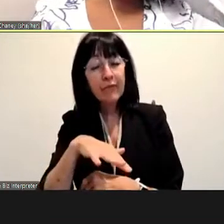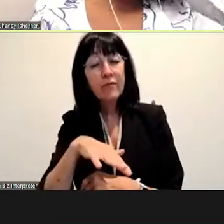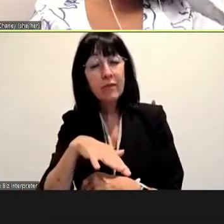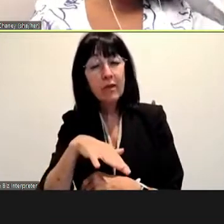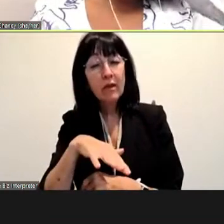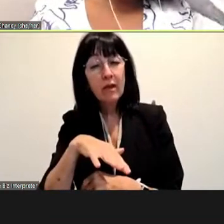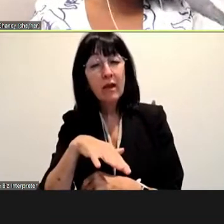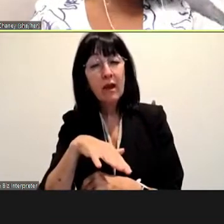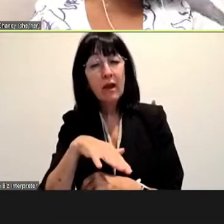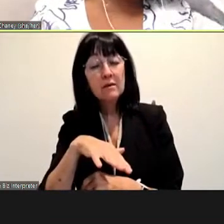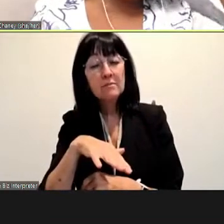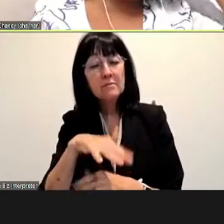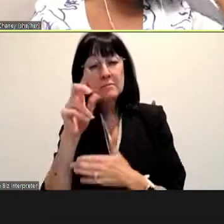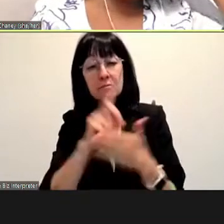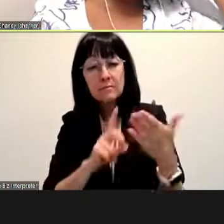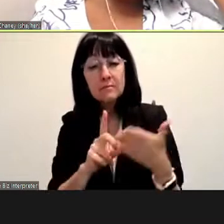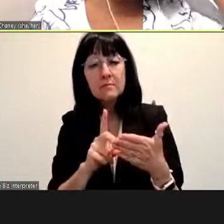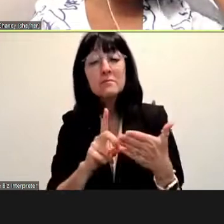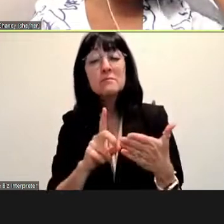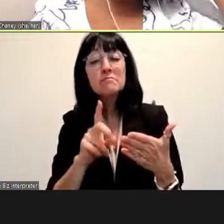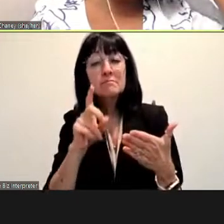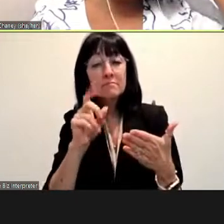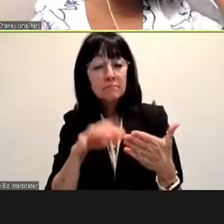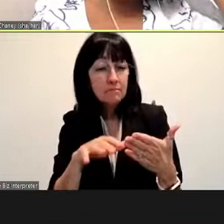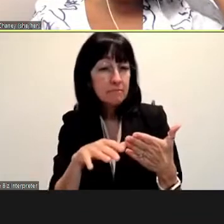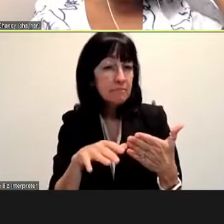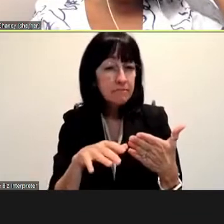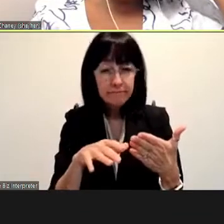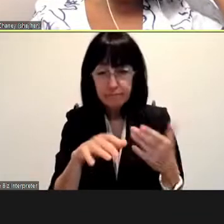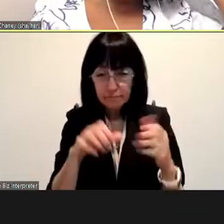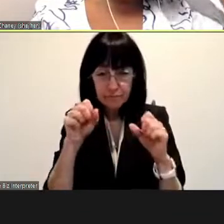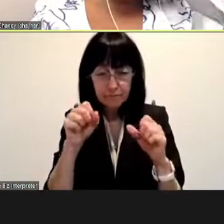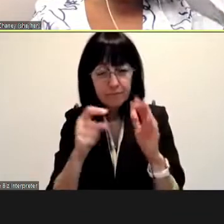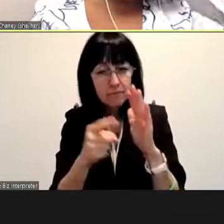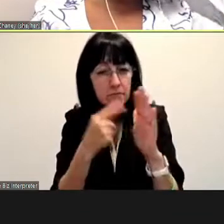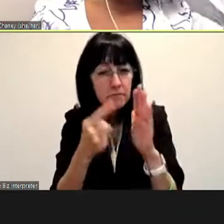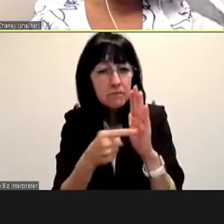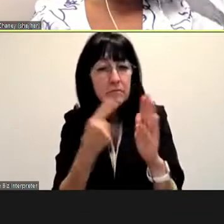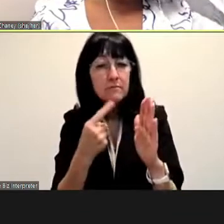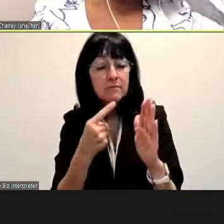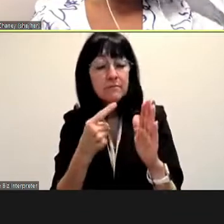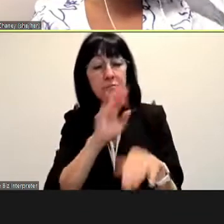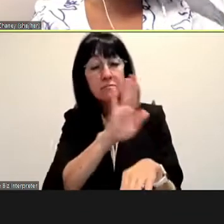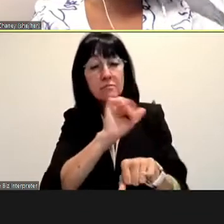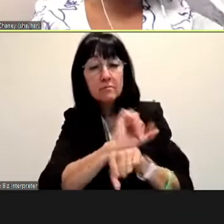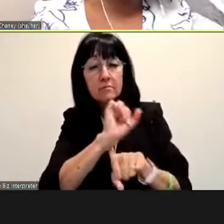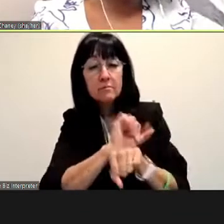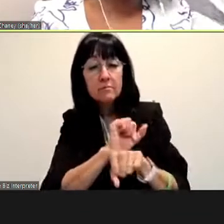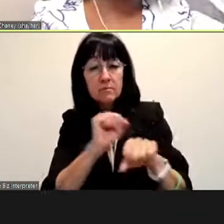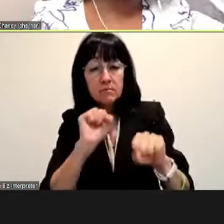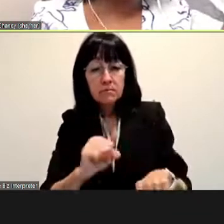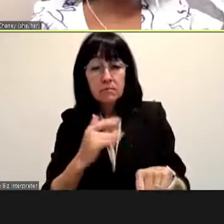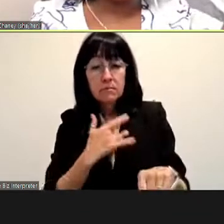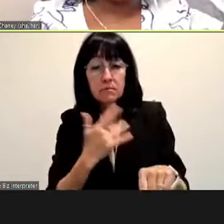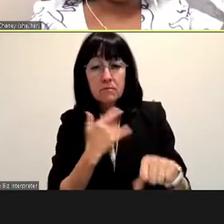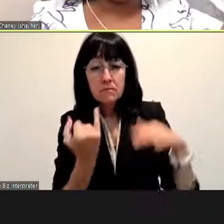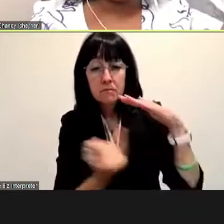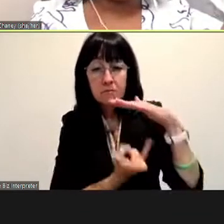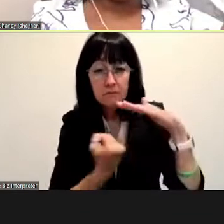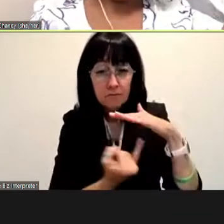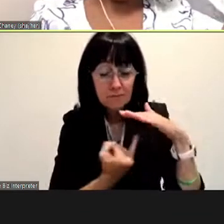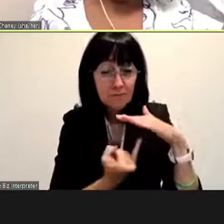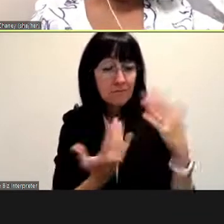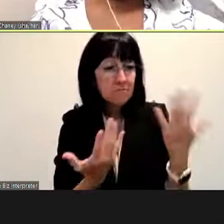pretty isolating. And, you know, depending on what the makeup of your team is, if you have even been given a